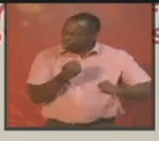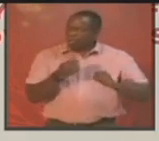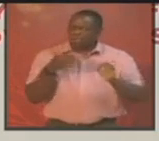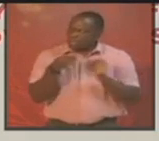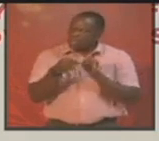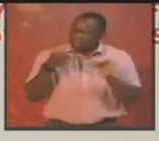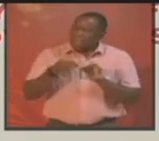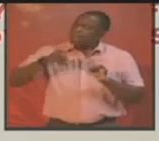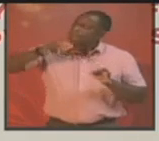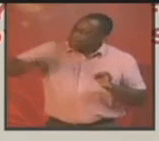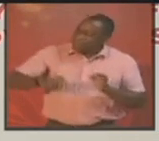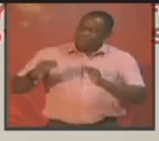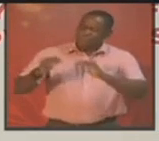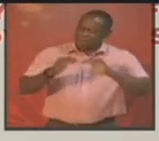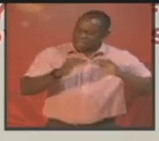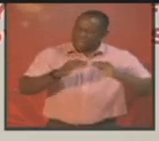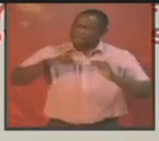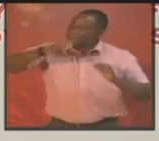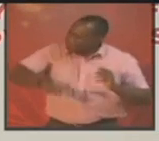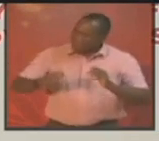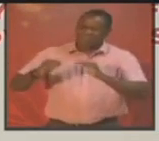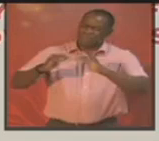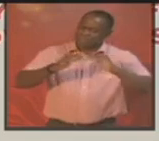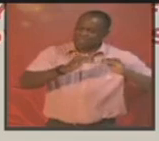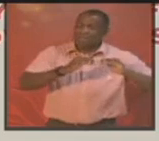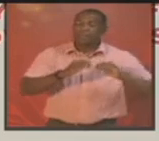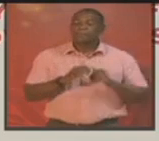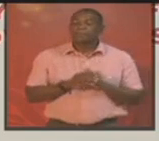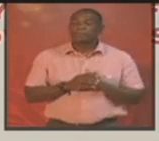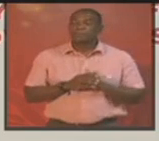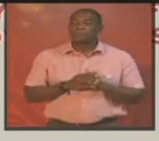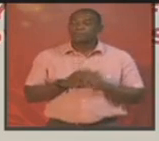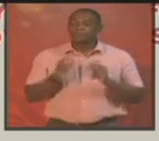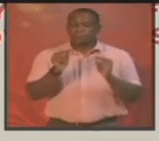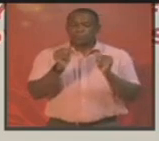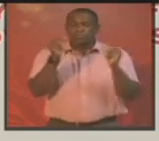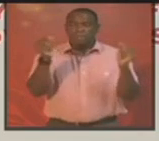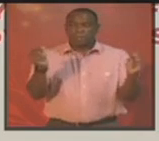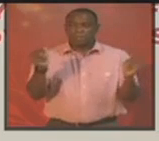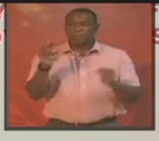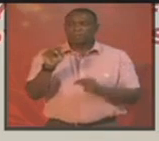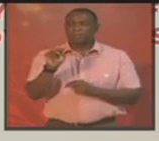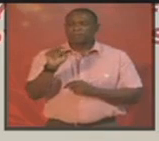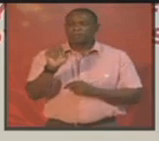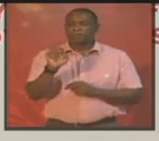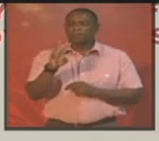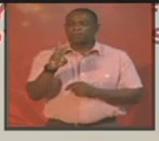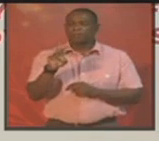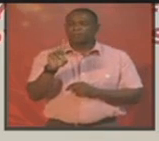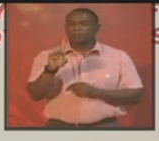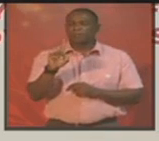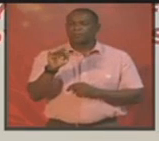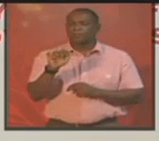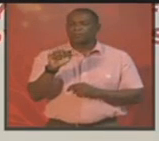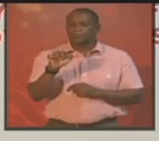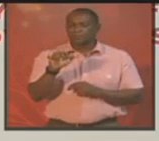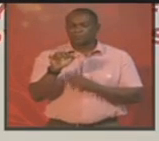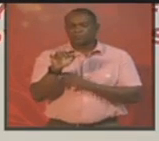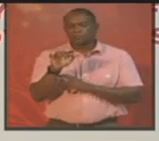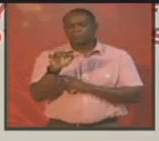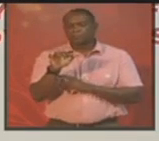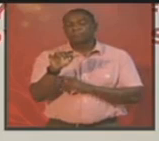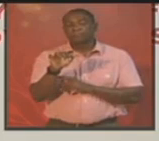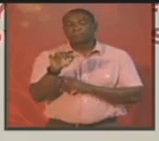And I just want to quote briefly from the news day today, where Dr. Rowley would have spoken at